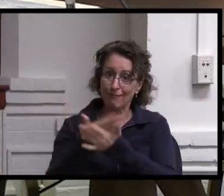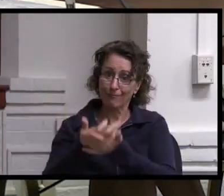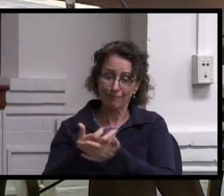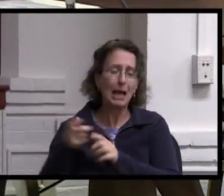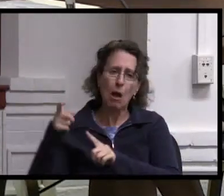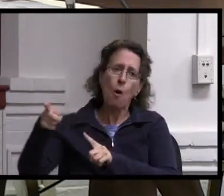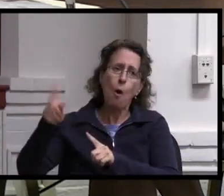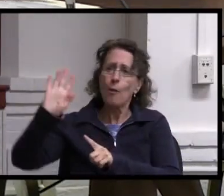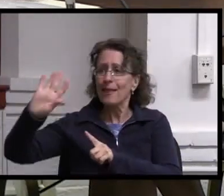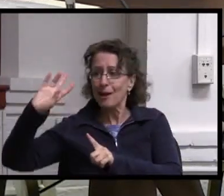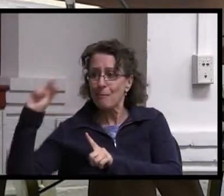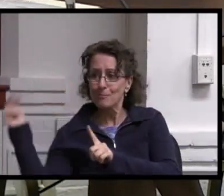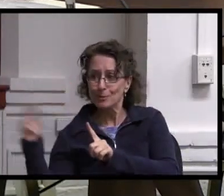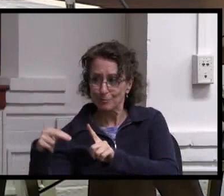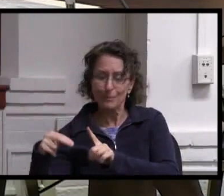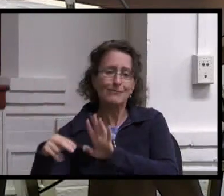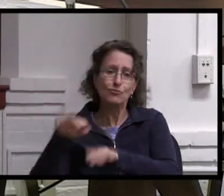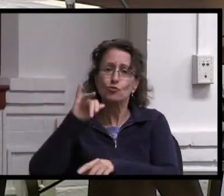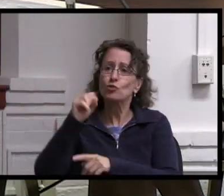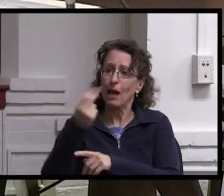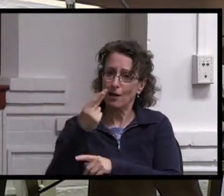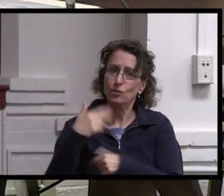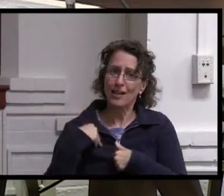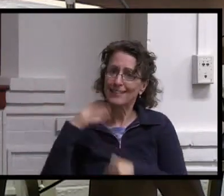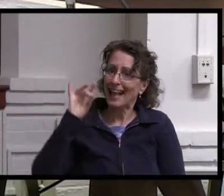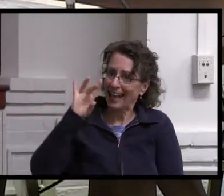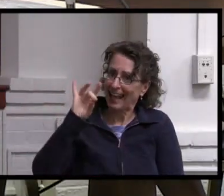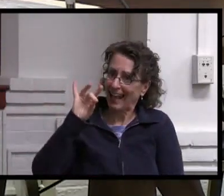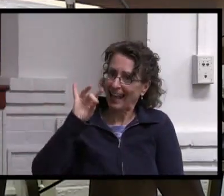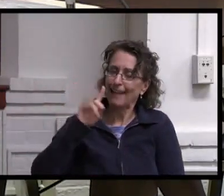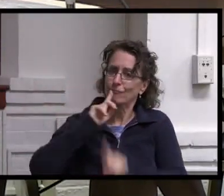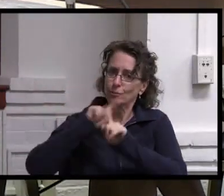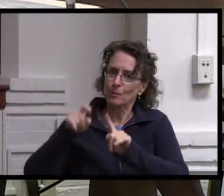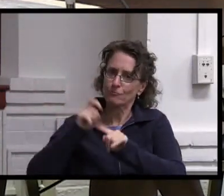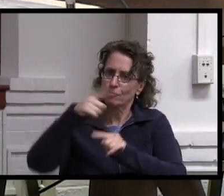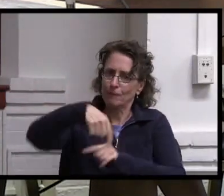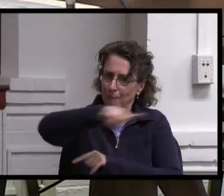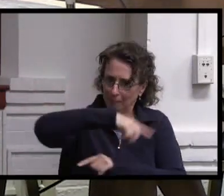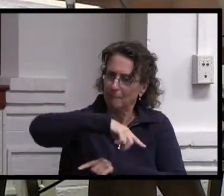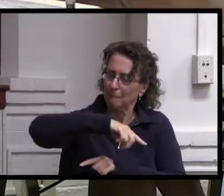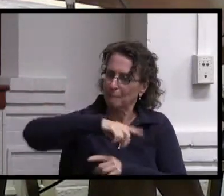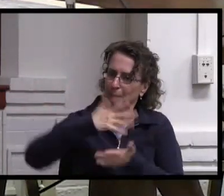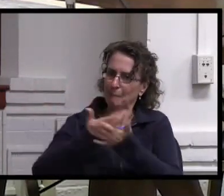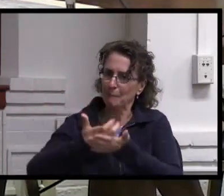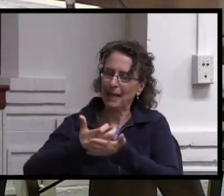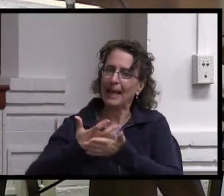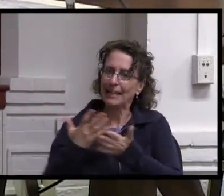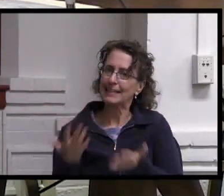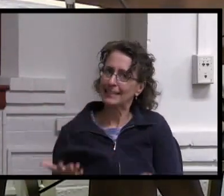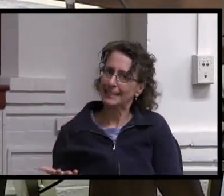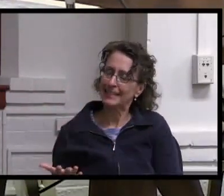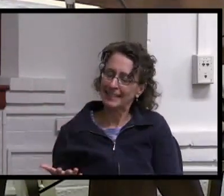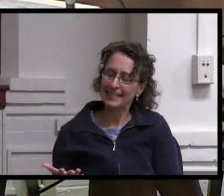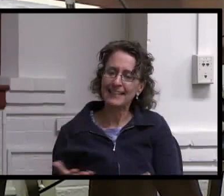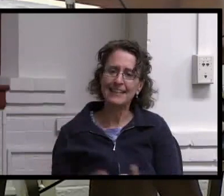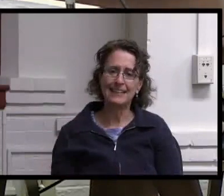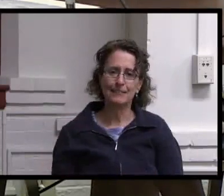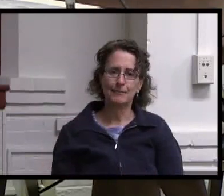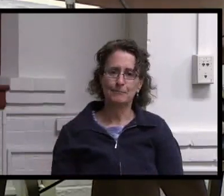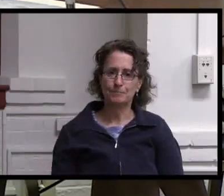how they approach it. Josh submitted 8, you know, people's